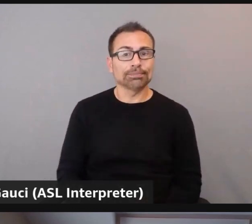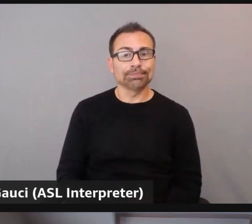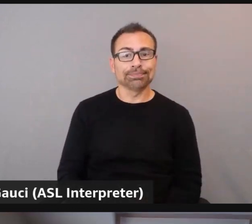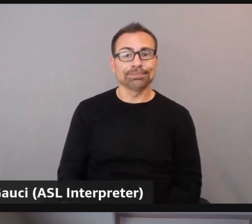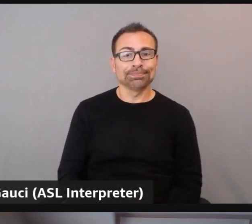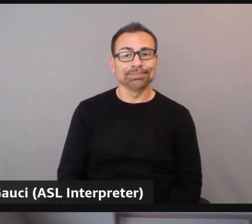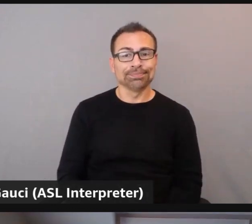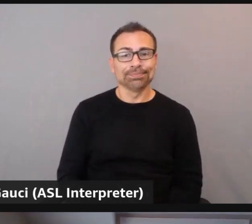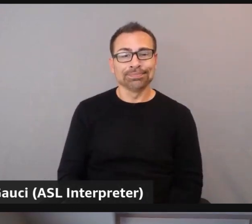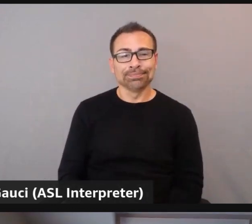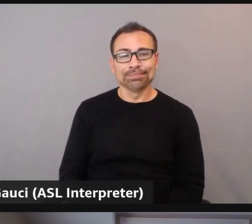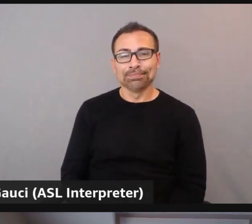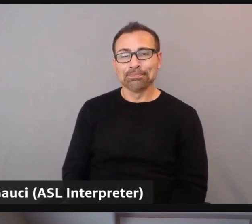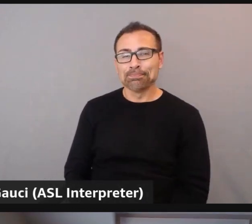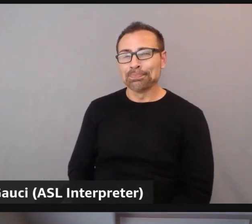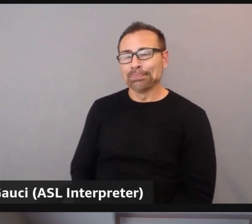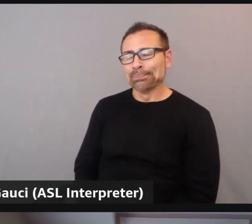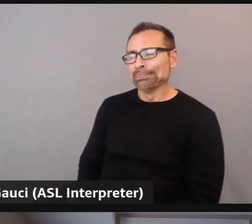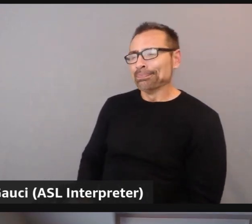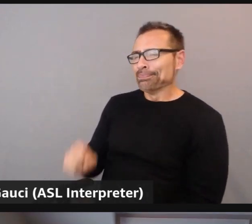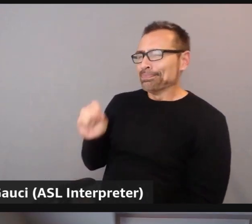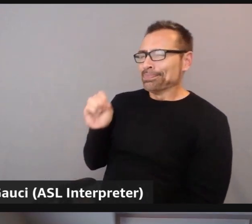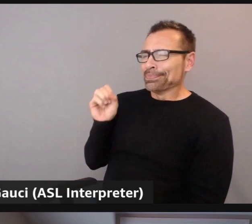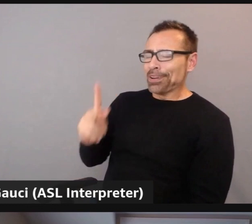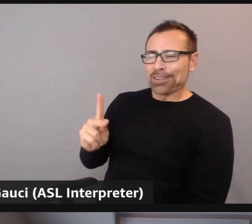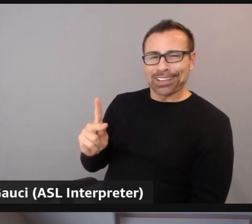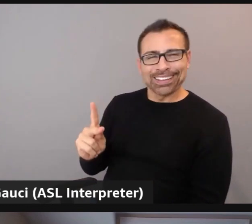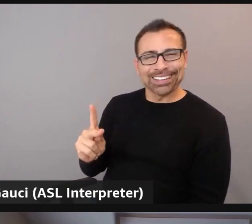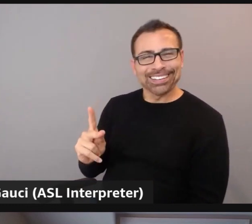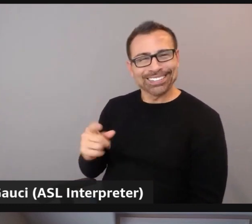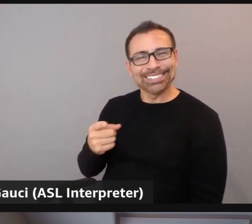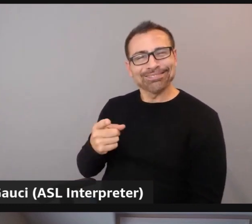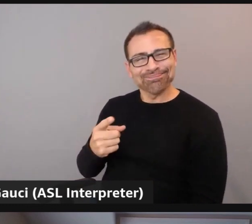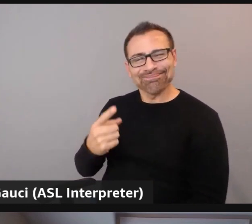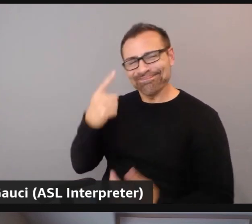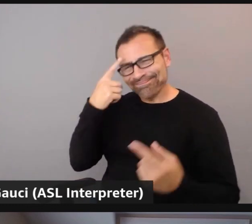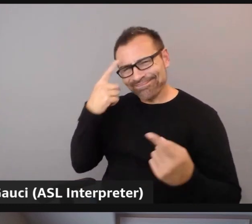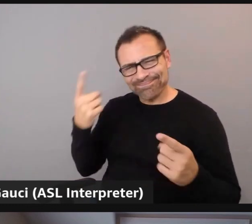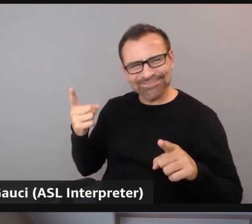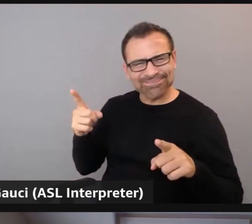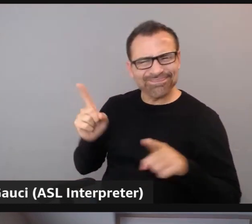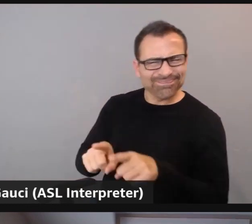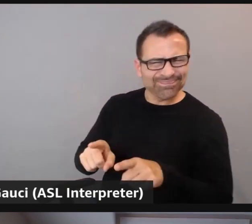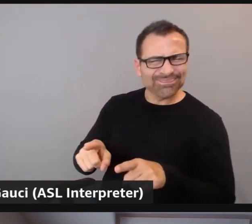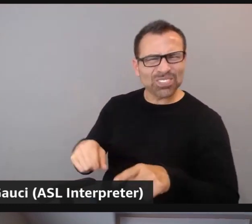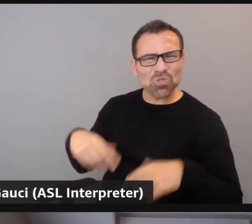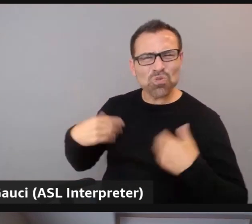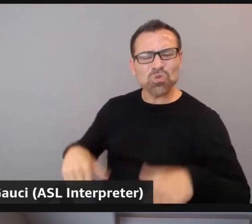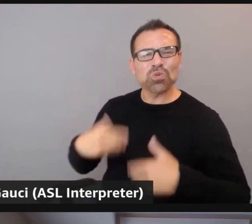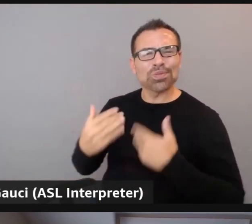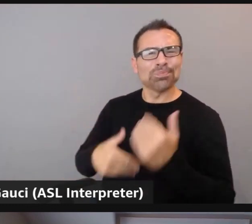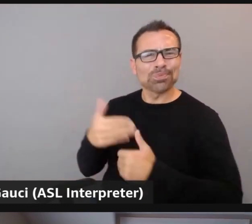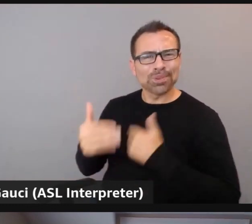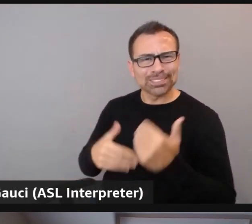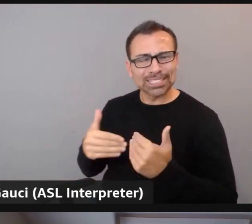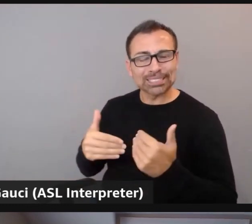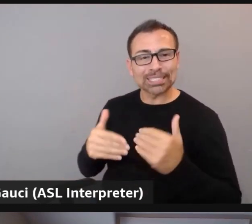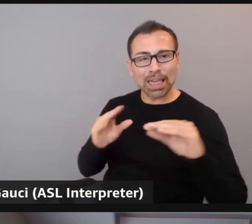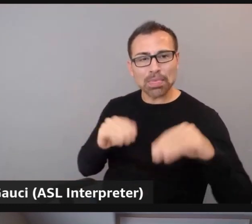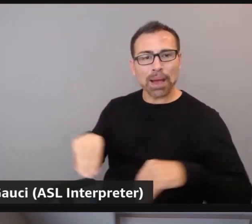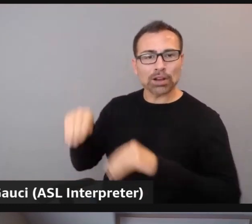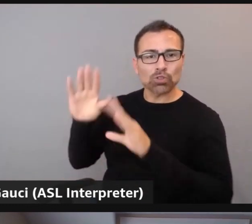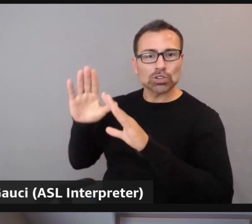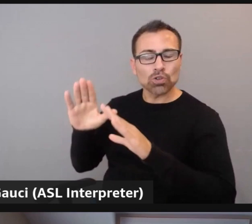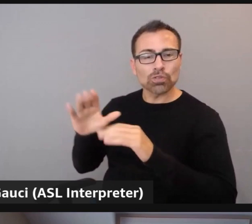Okay, yeah, I couldn't agree more. The kind of like the processing of that and the migration over. So, are there